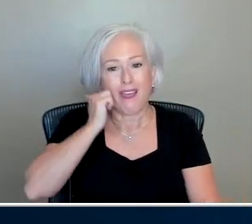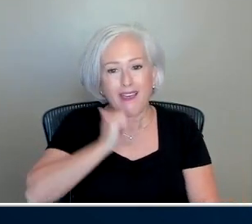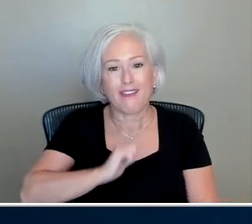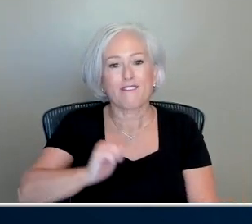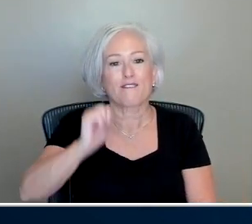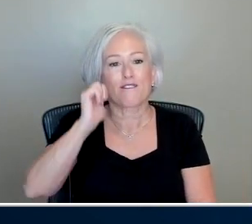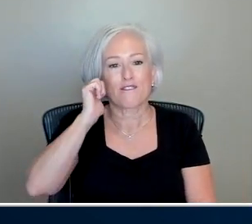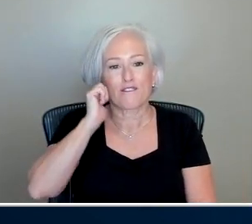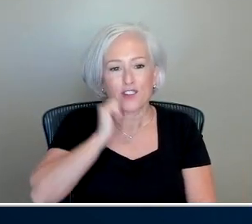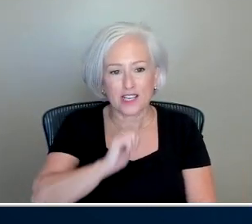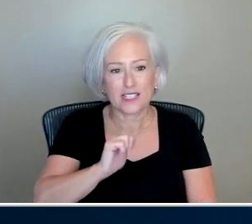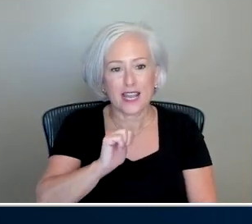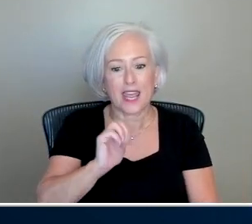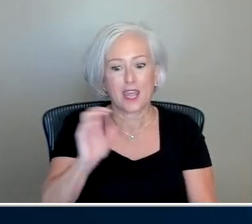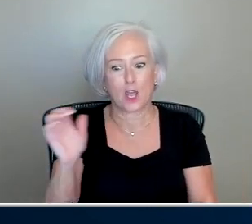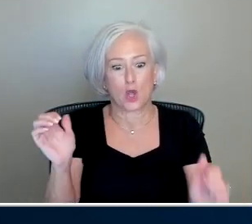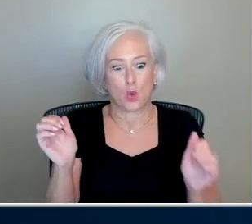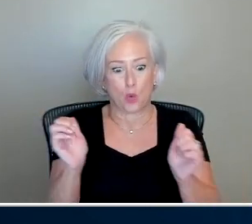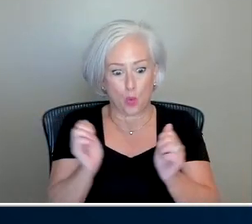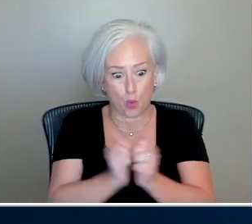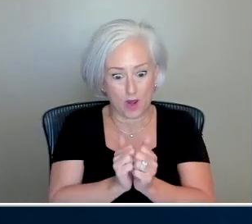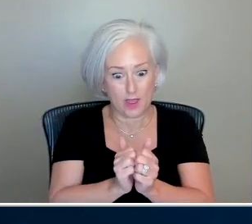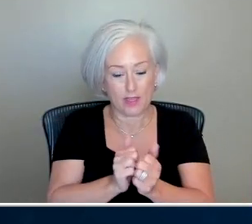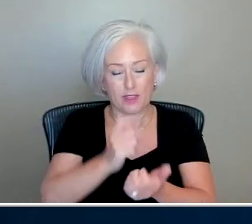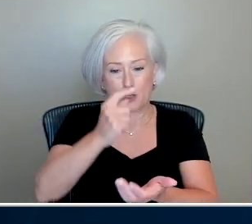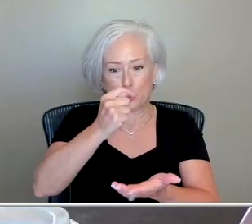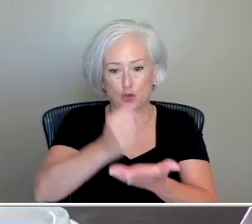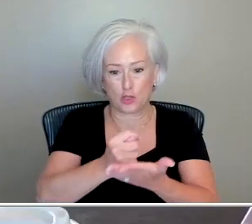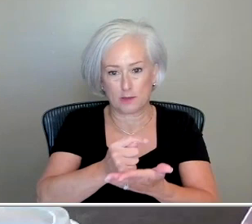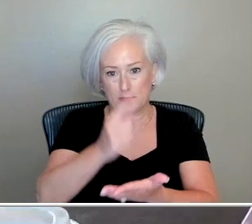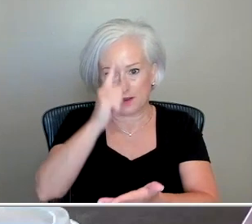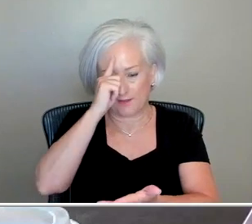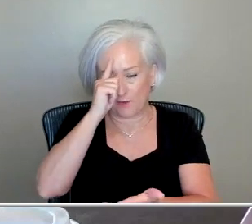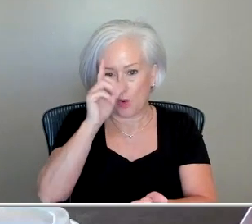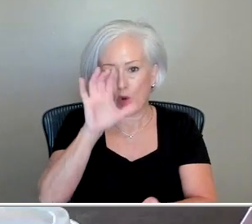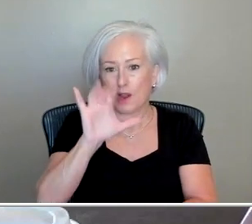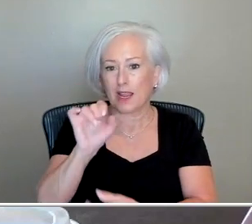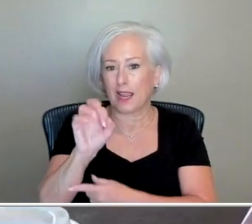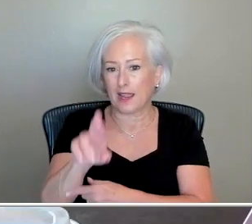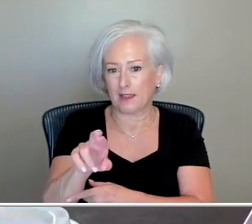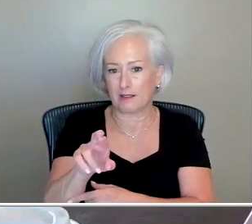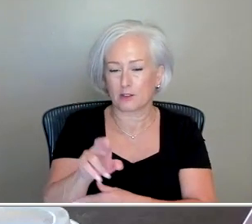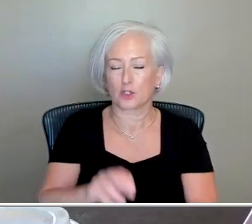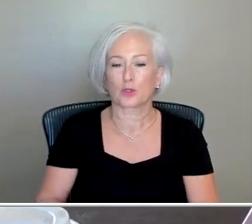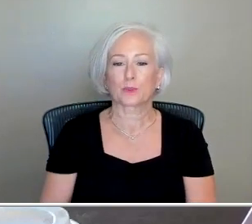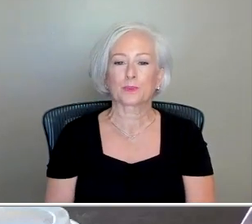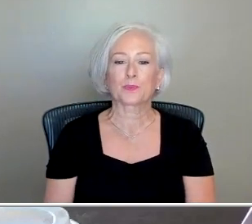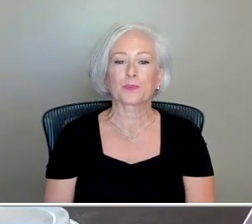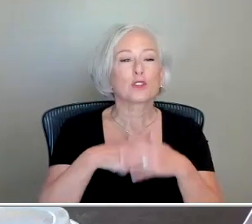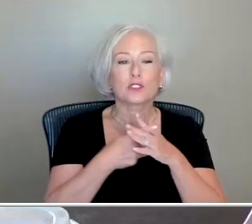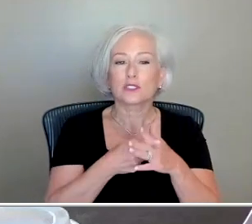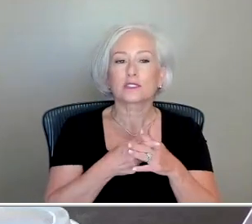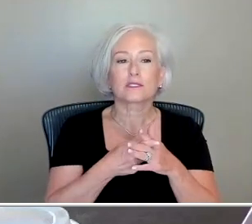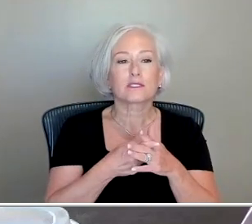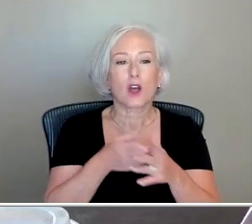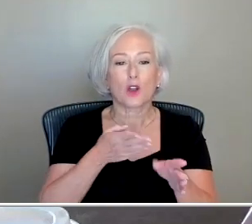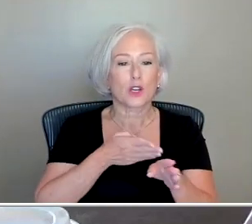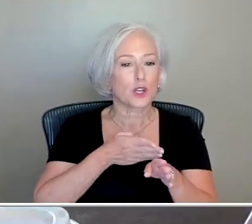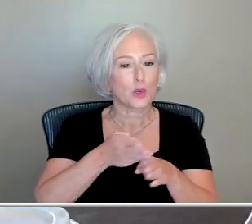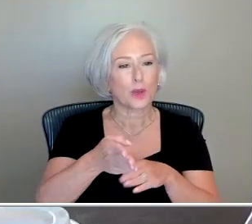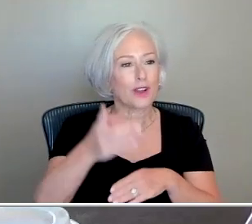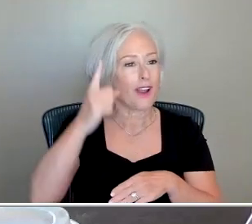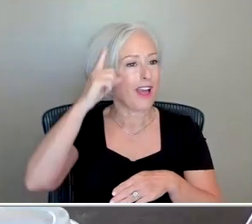combined with being treated for cancer at the same time. When I first started my career, I thought I was going to be the